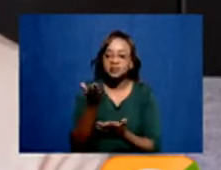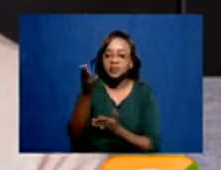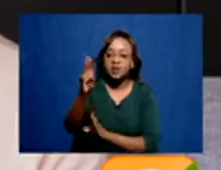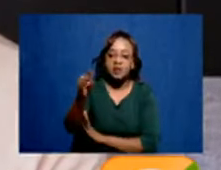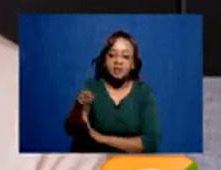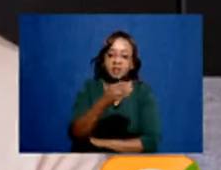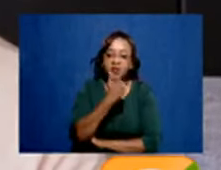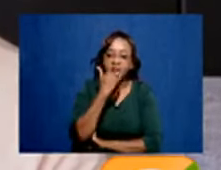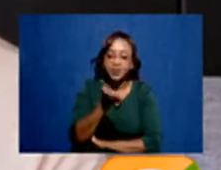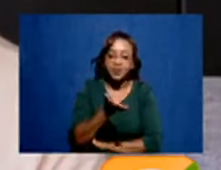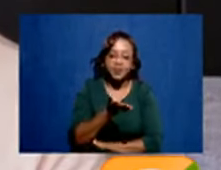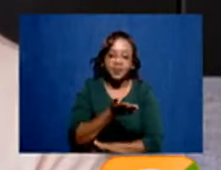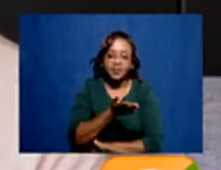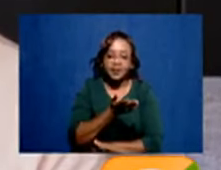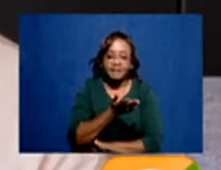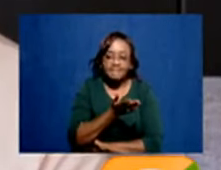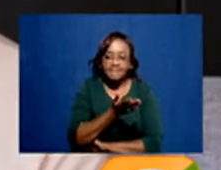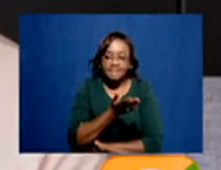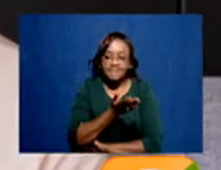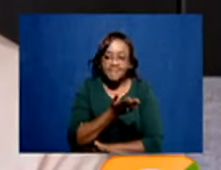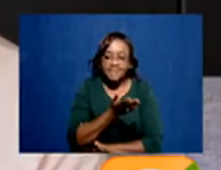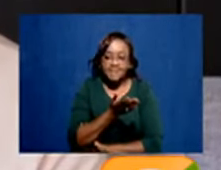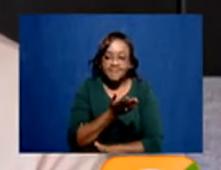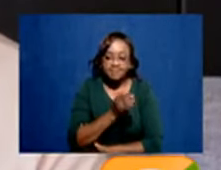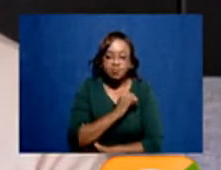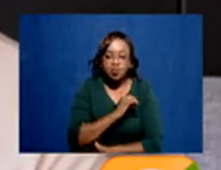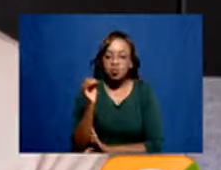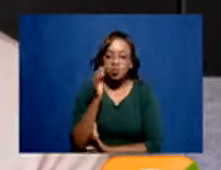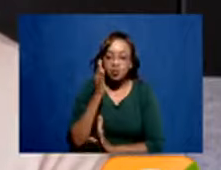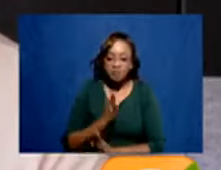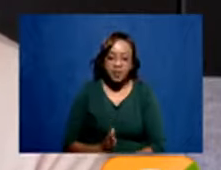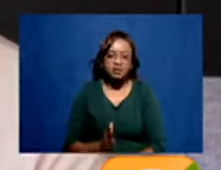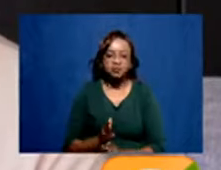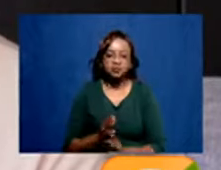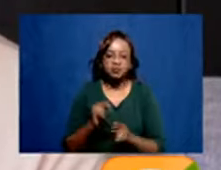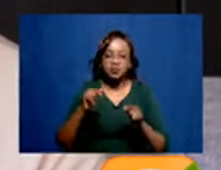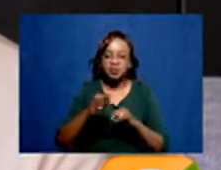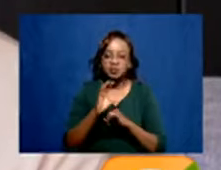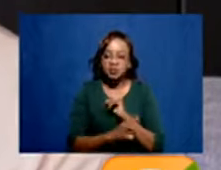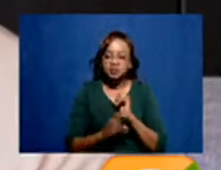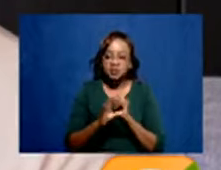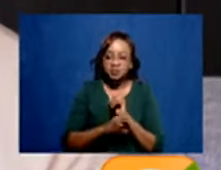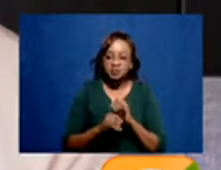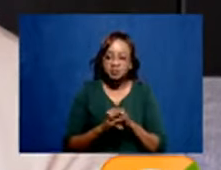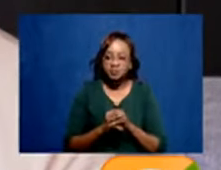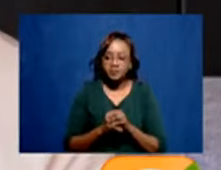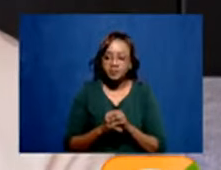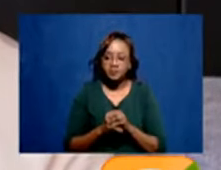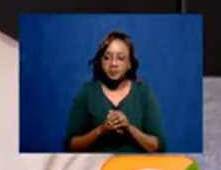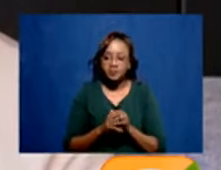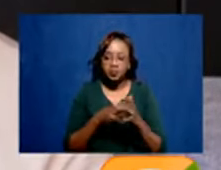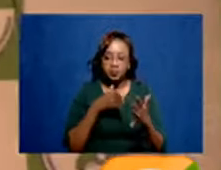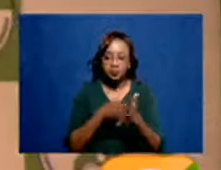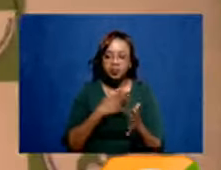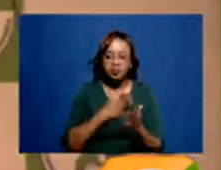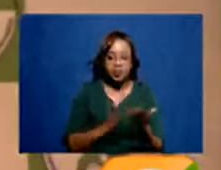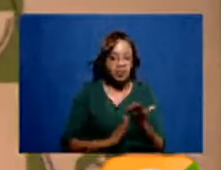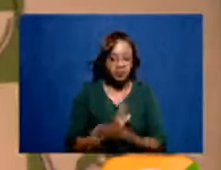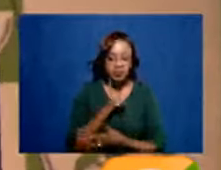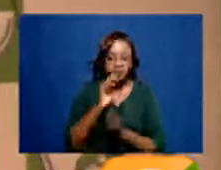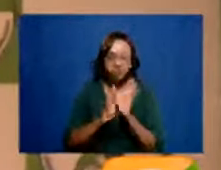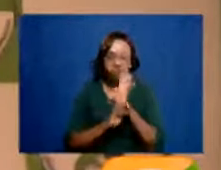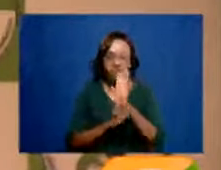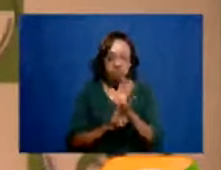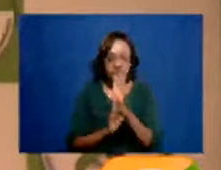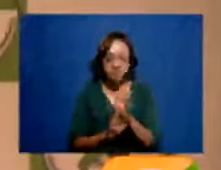Nobody in this country has mandate to disinherit me from the, or to deny me the right to representation. IEBC